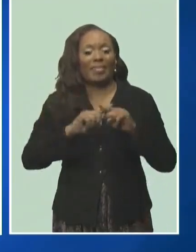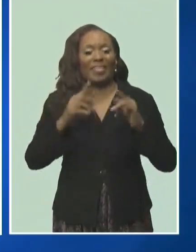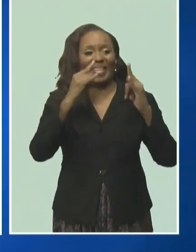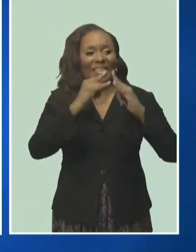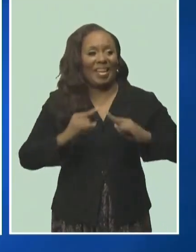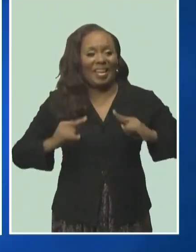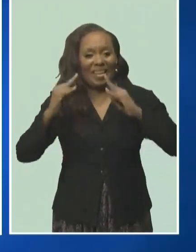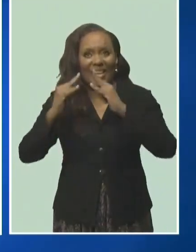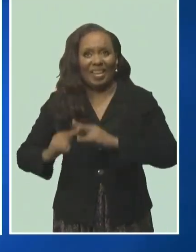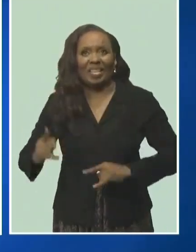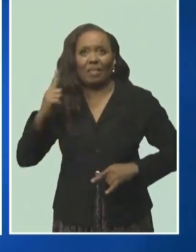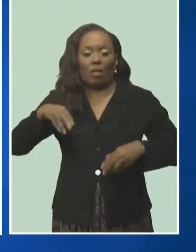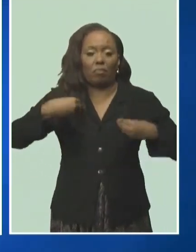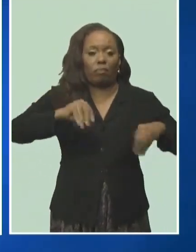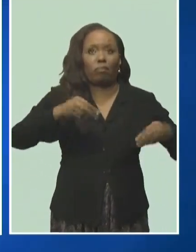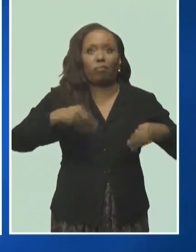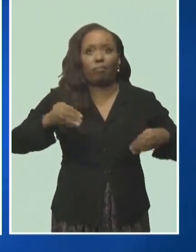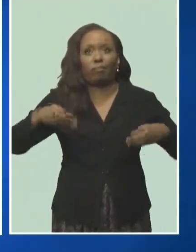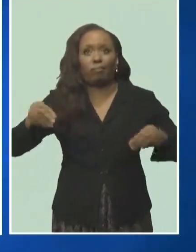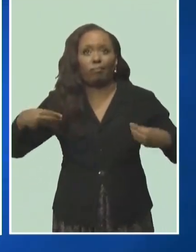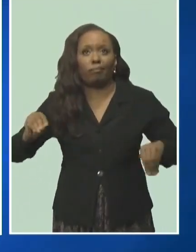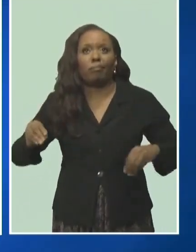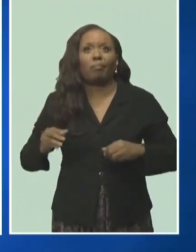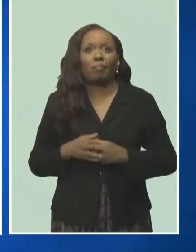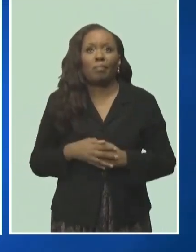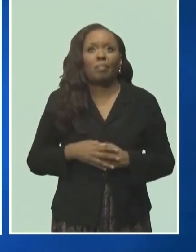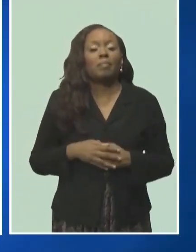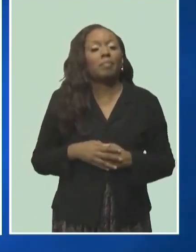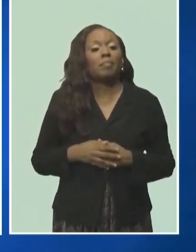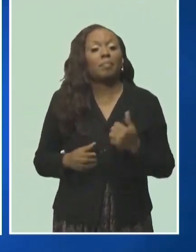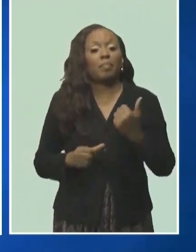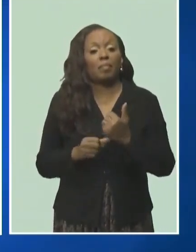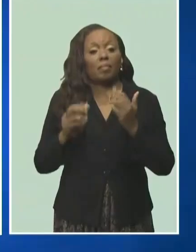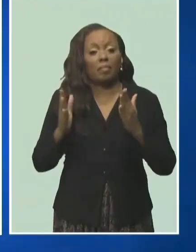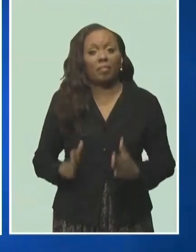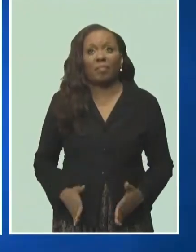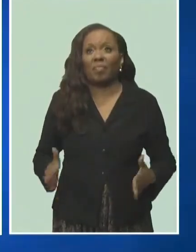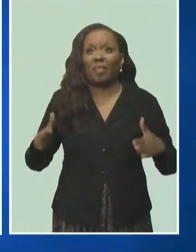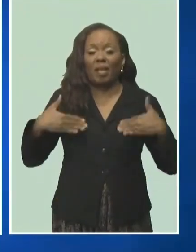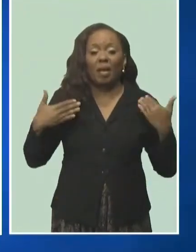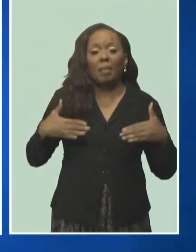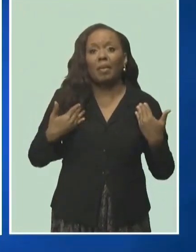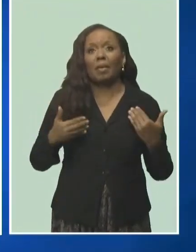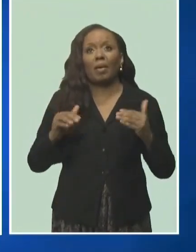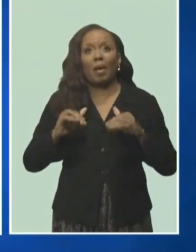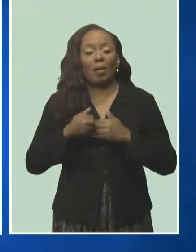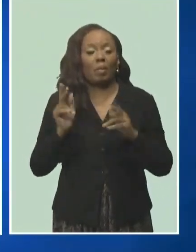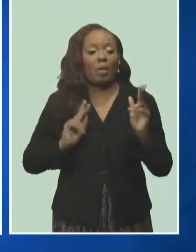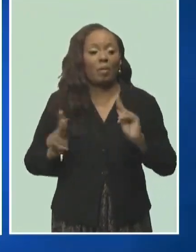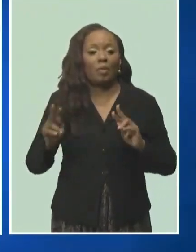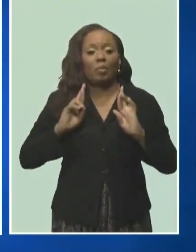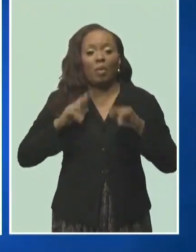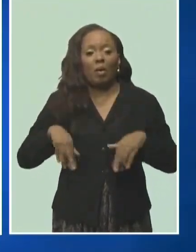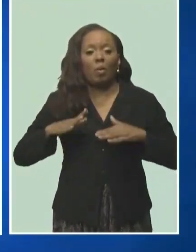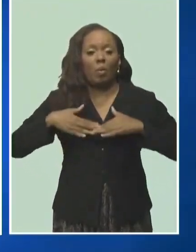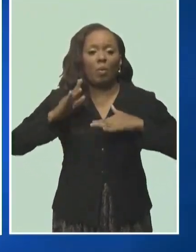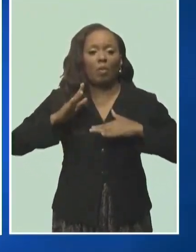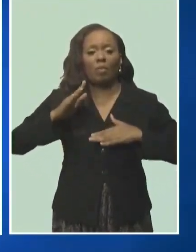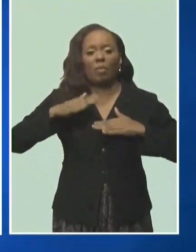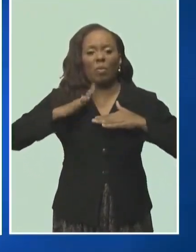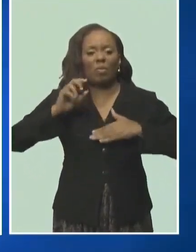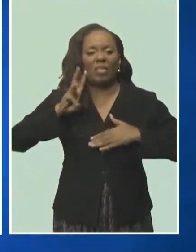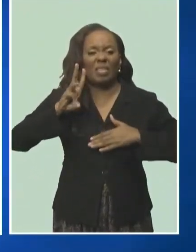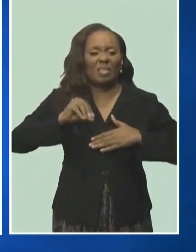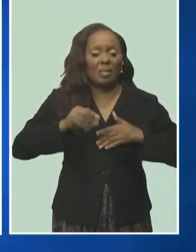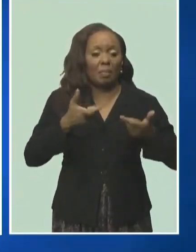Marketplace. Manager's assistant Sabrina Ali was happy with the response to the event, which attracted over 60 big and